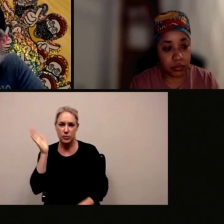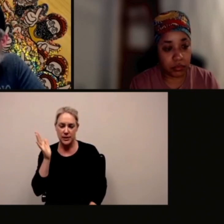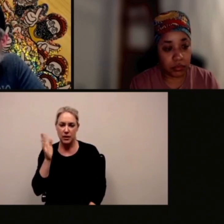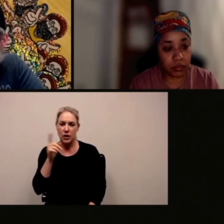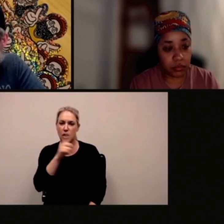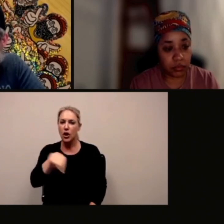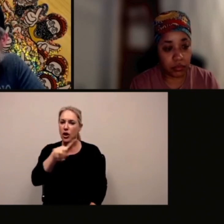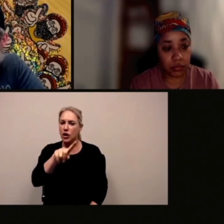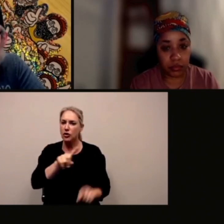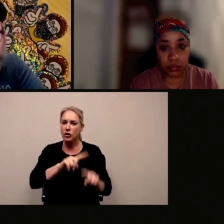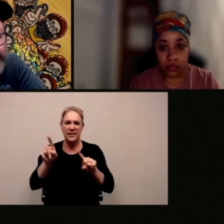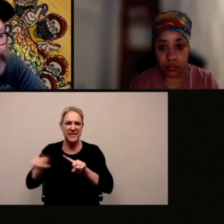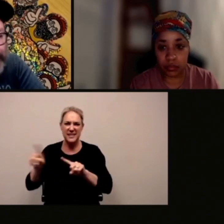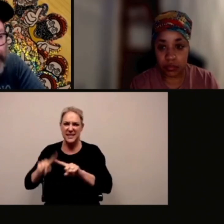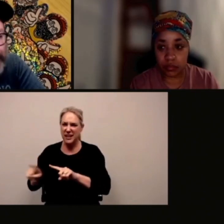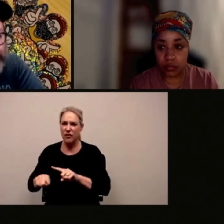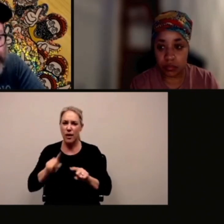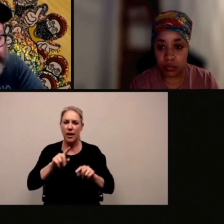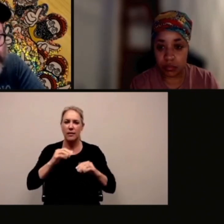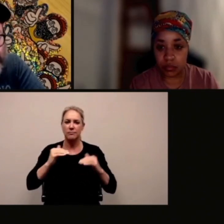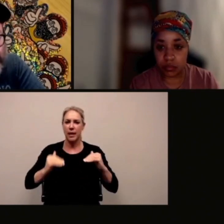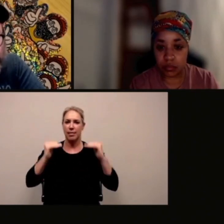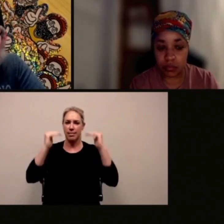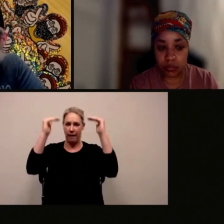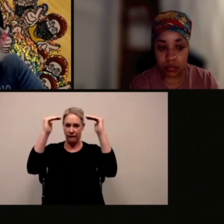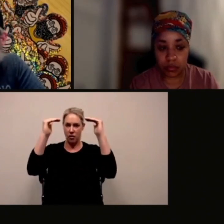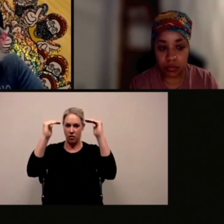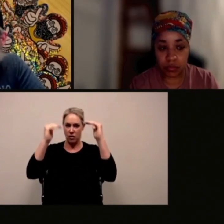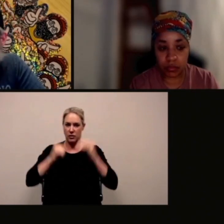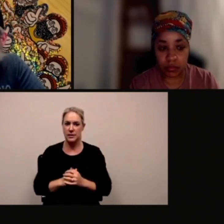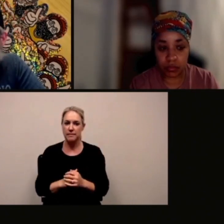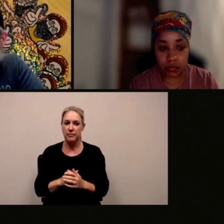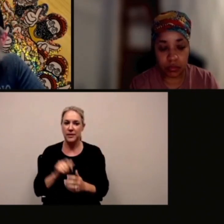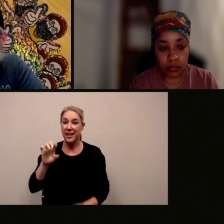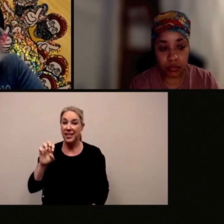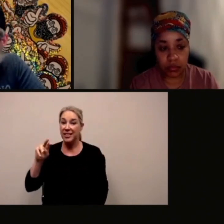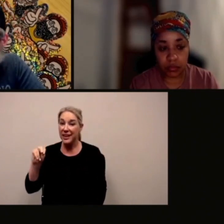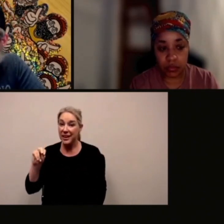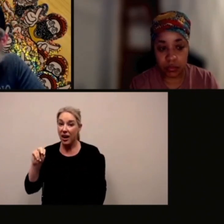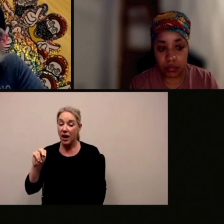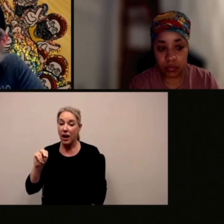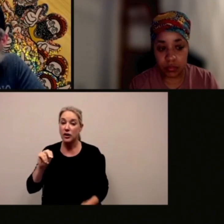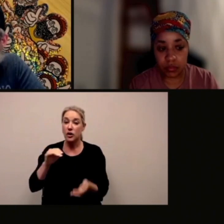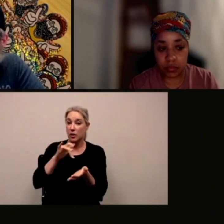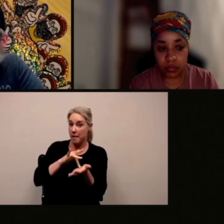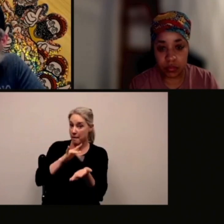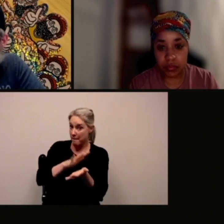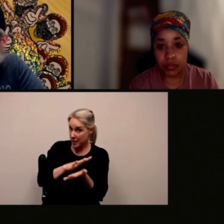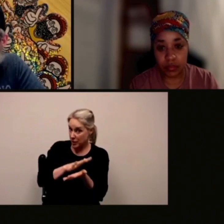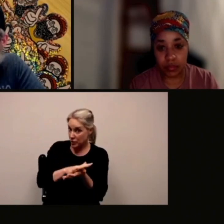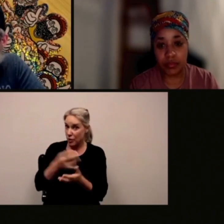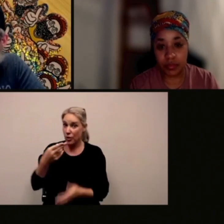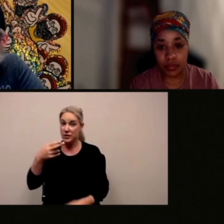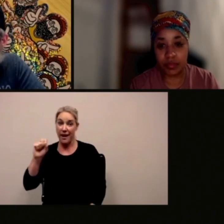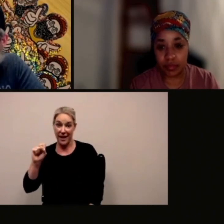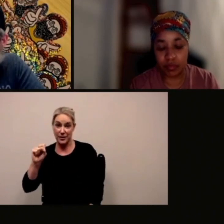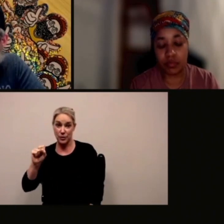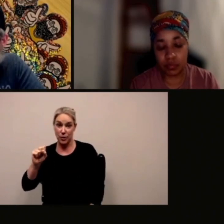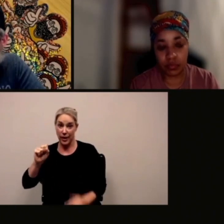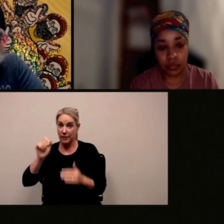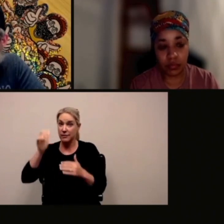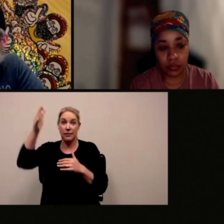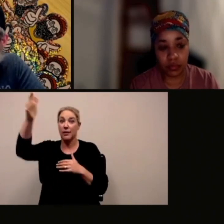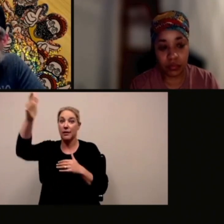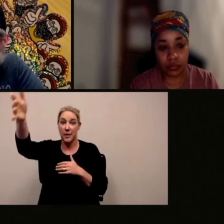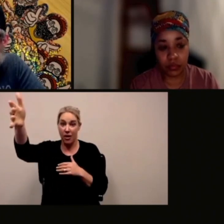with the elementary. Shawn Patrick, you're at the middle. Leon, you go from middle to high and beyond.